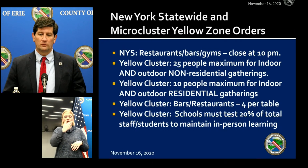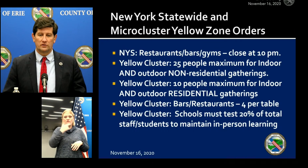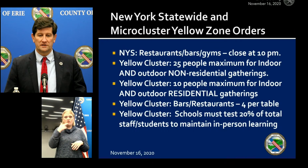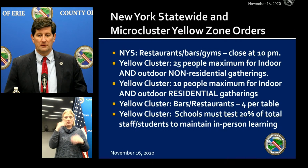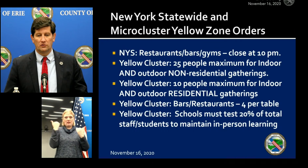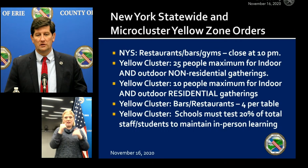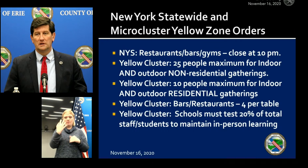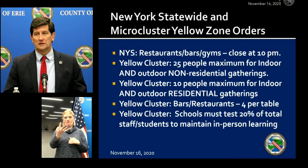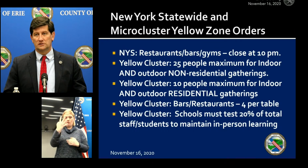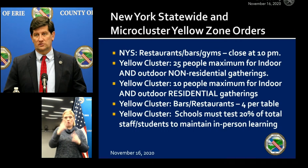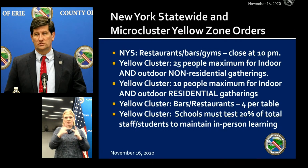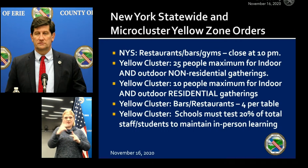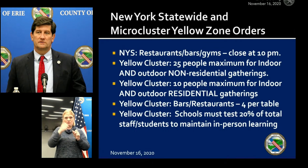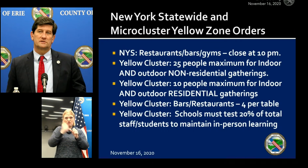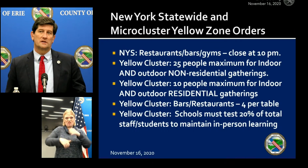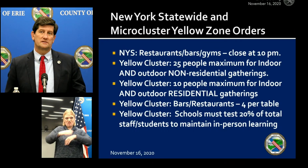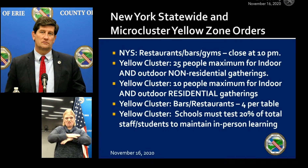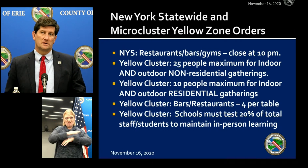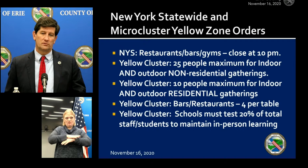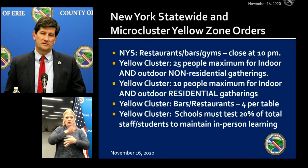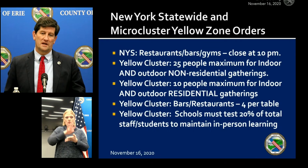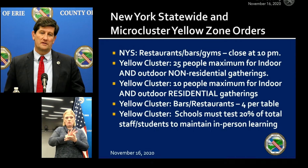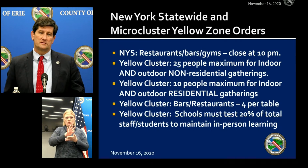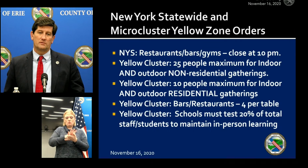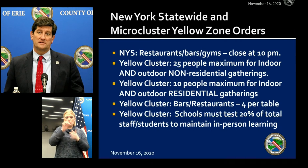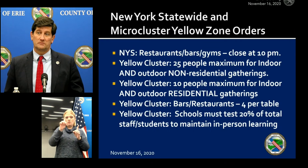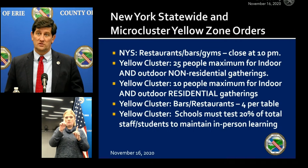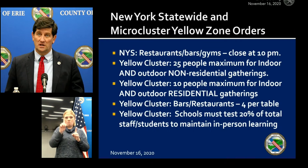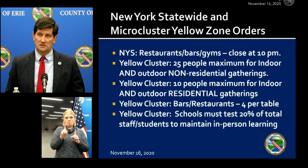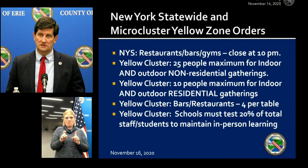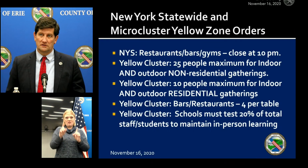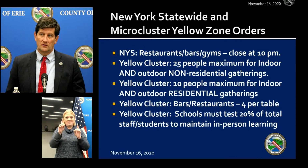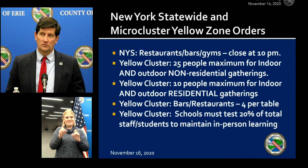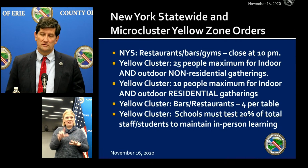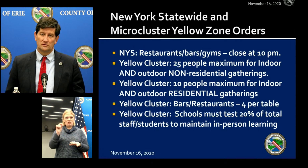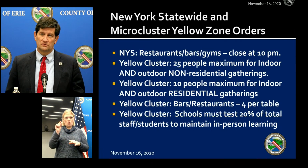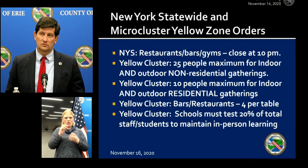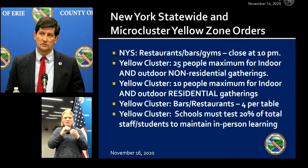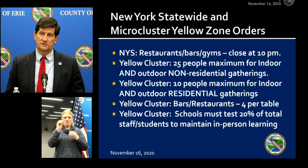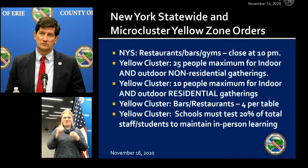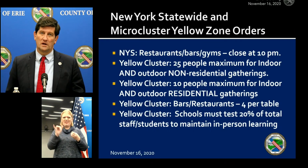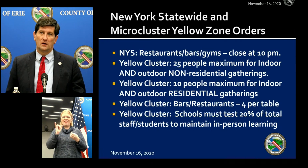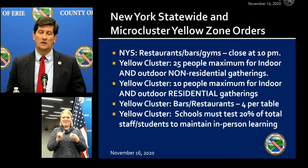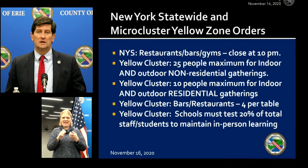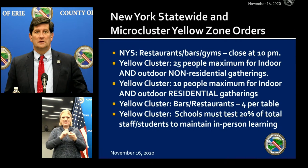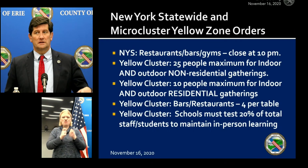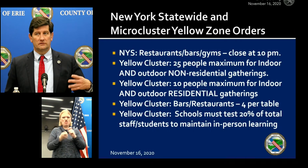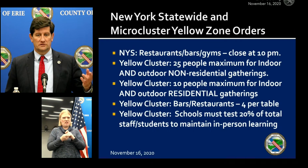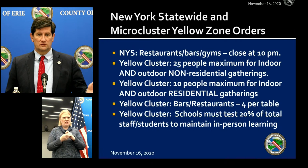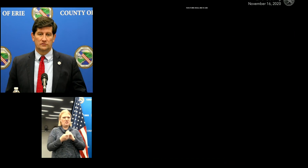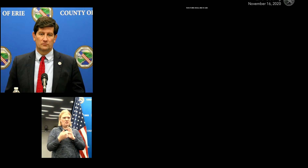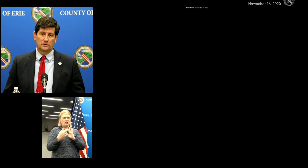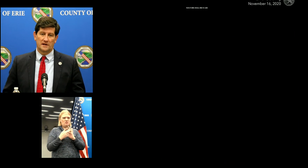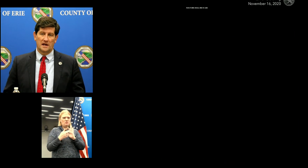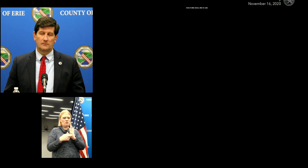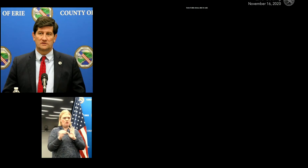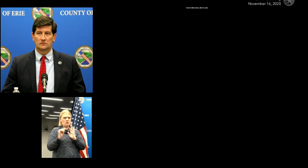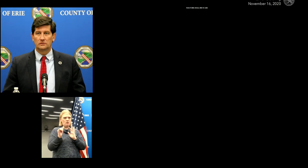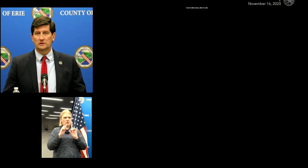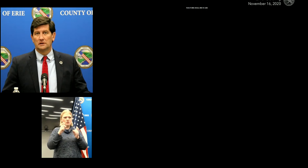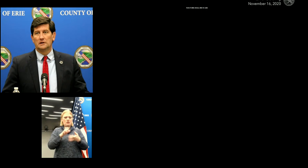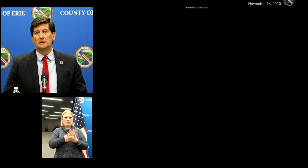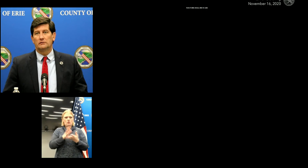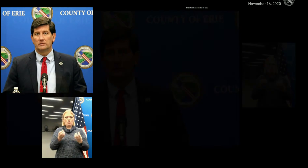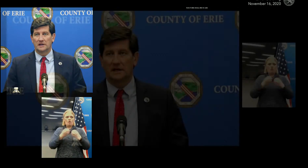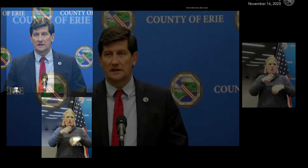to 4 per table, and schools must test 20%. There's been some changes to those rules as well, giving the schools more time.